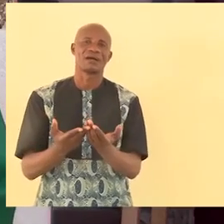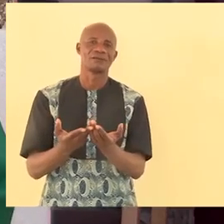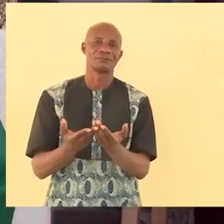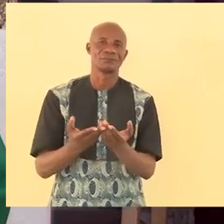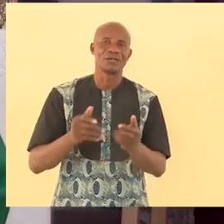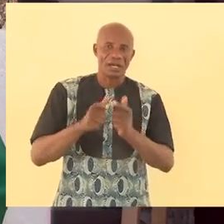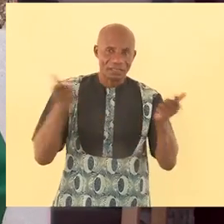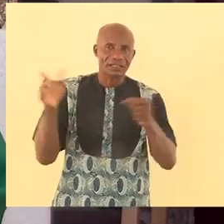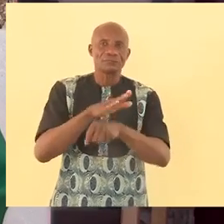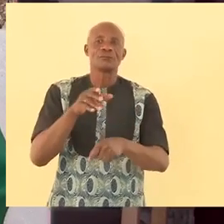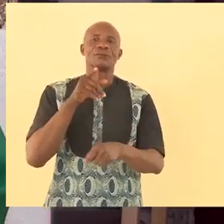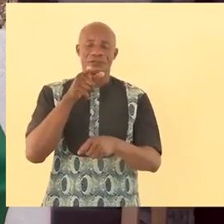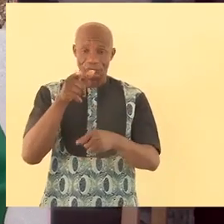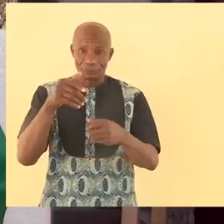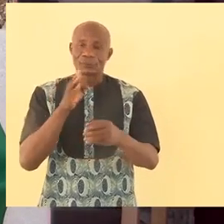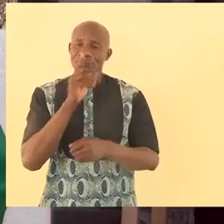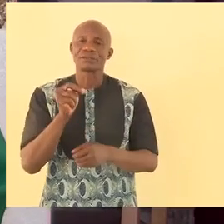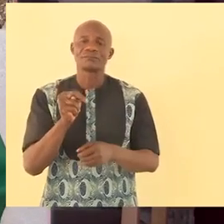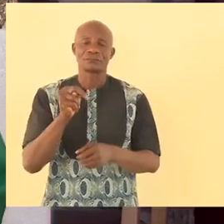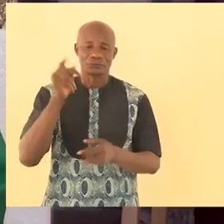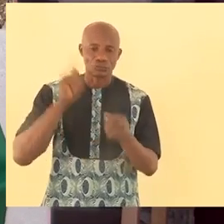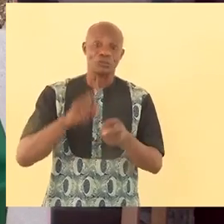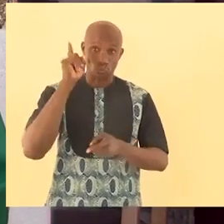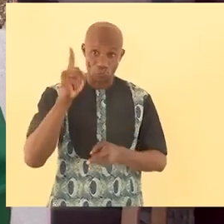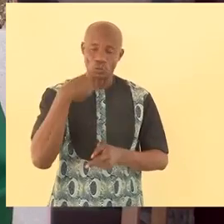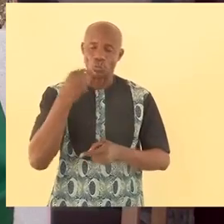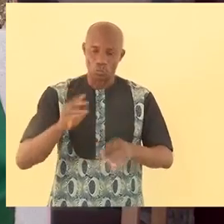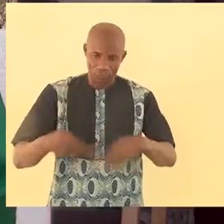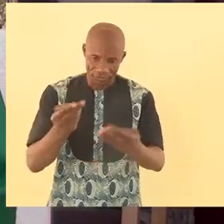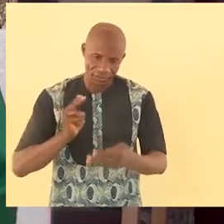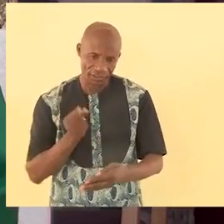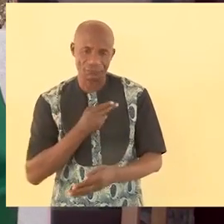How grateful have we been to the one who has given us those